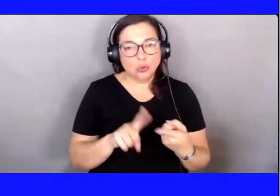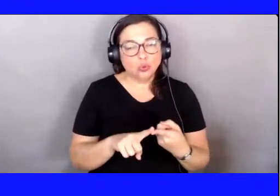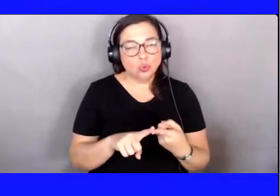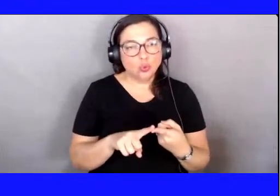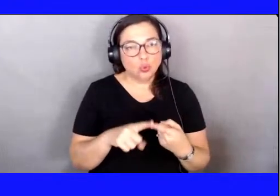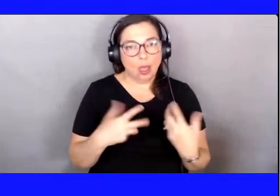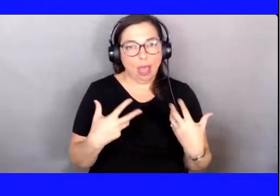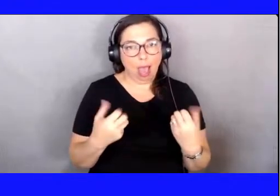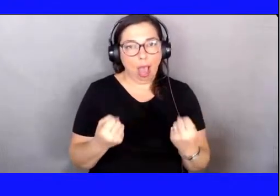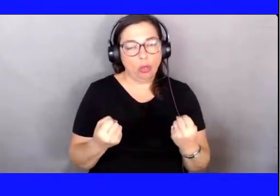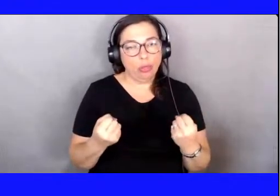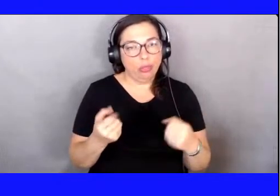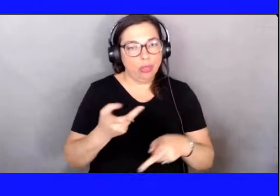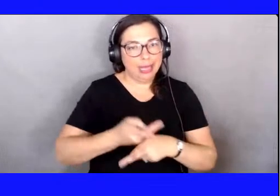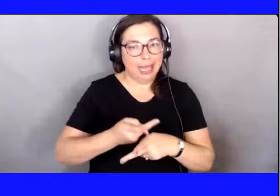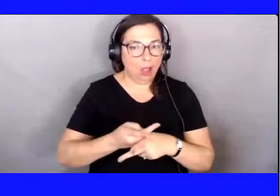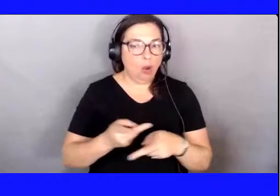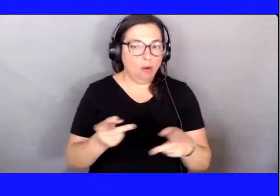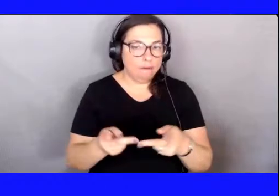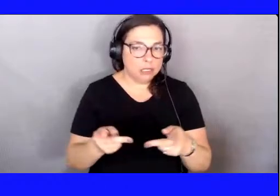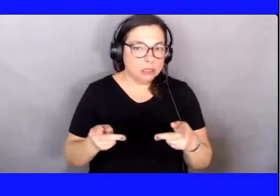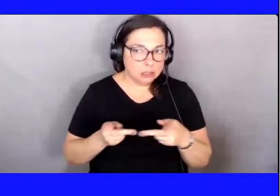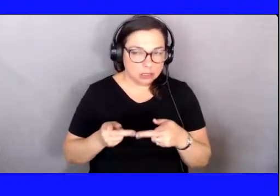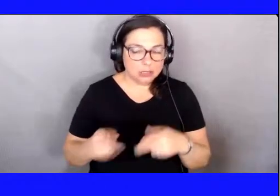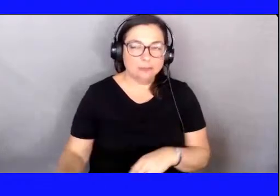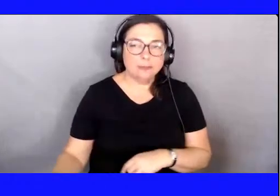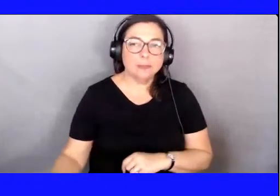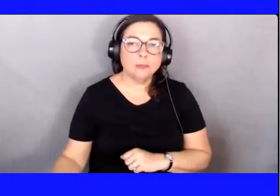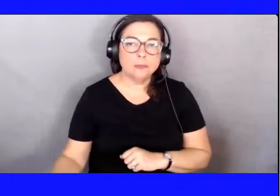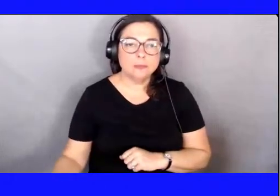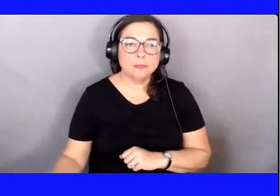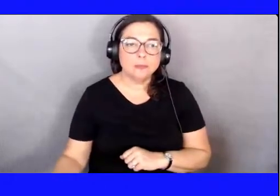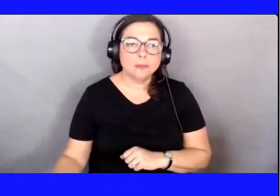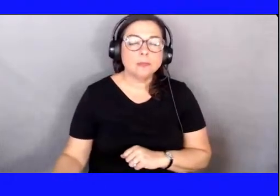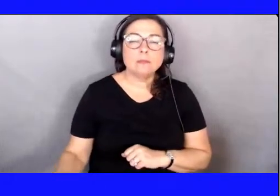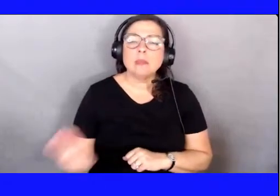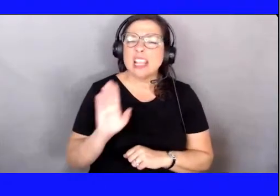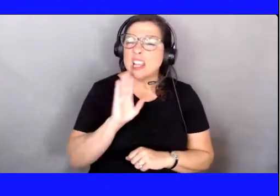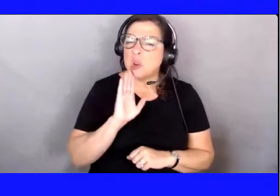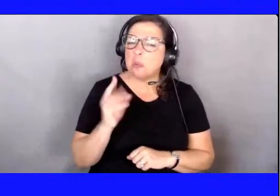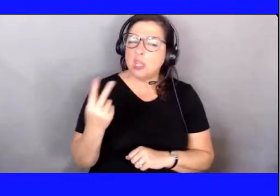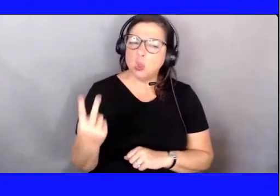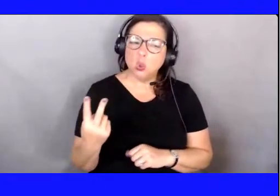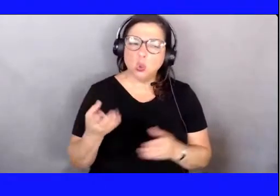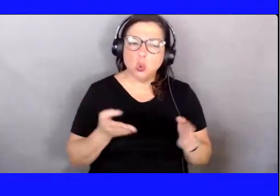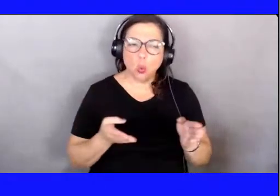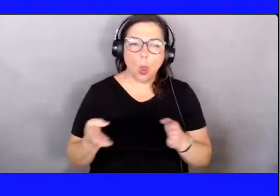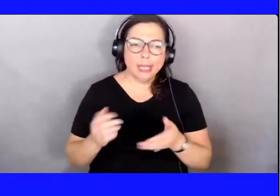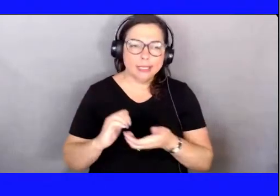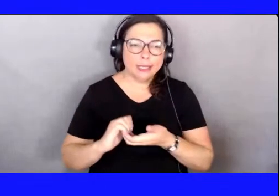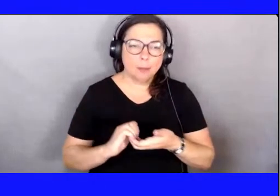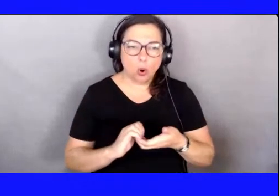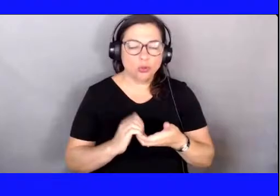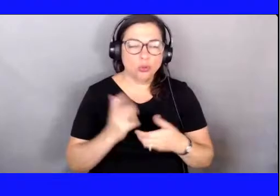the healthcare facility. So in two ways, I think the partnership is